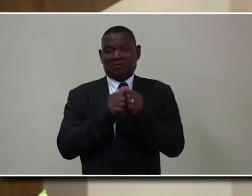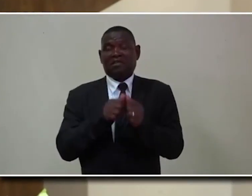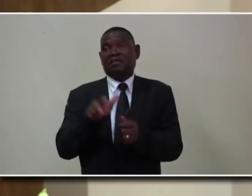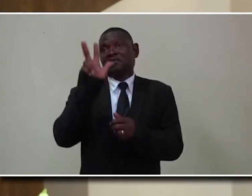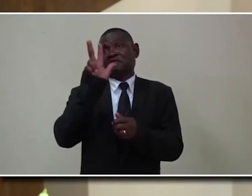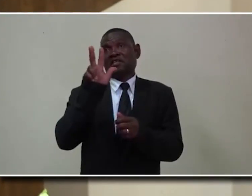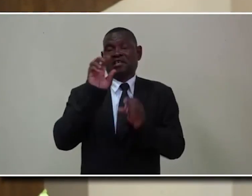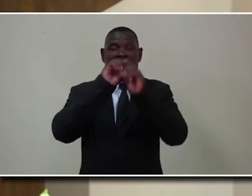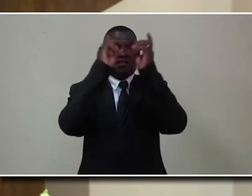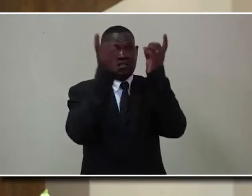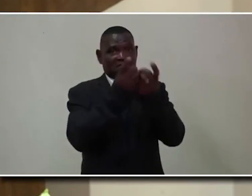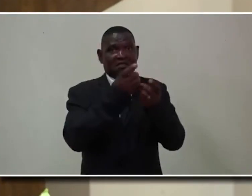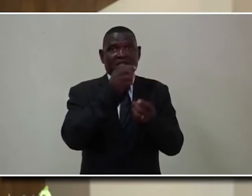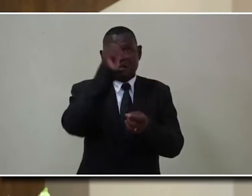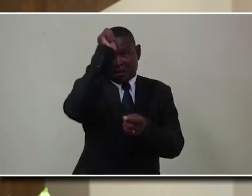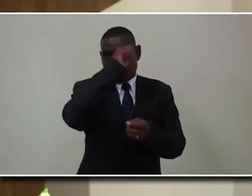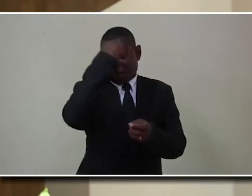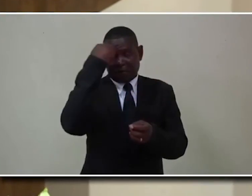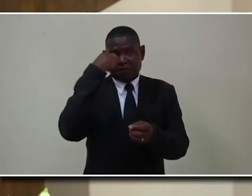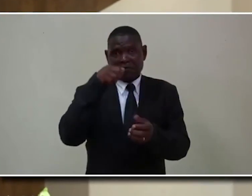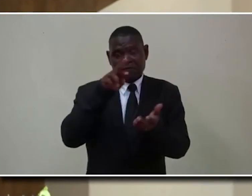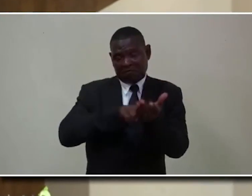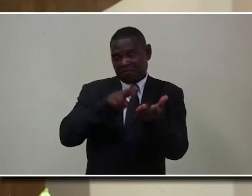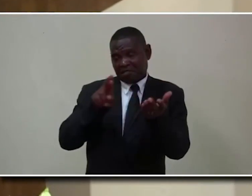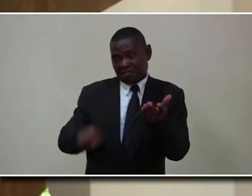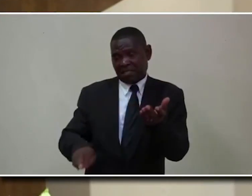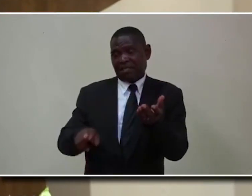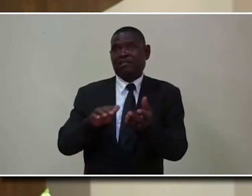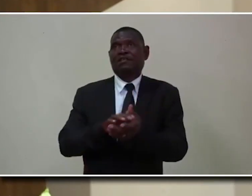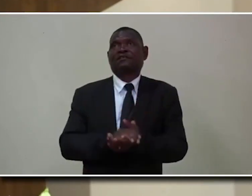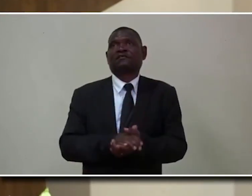ndifuna kutokoza tenga nthawi kuti litokoze iwo